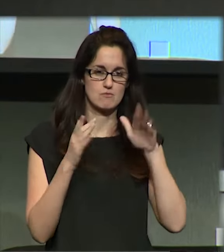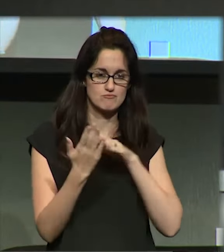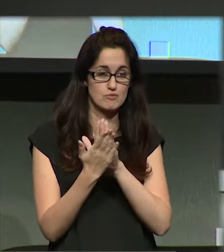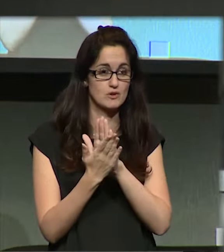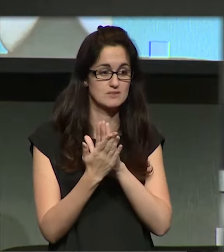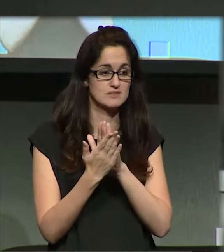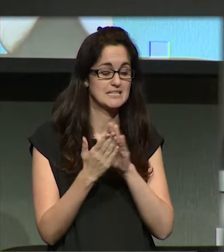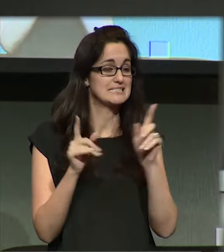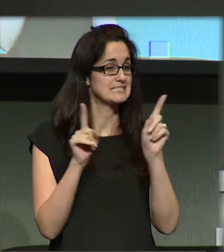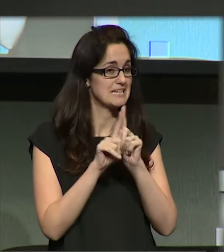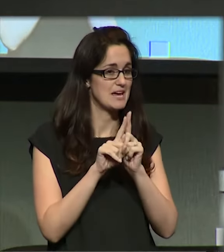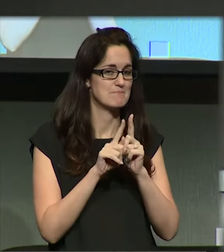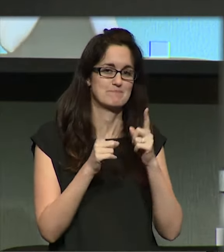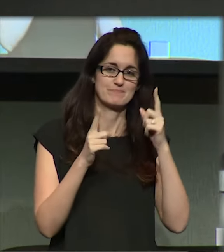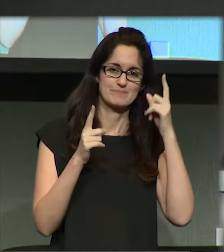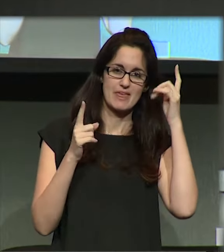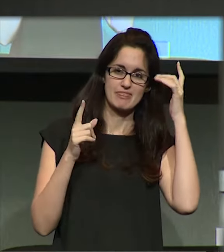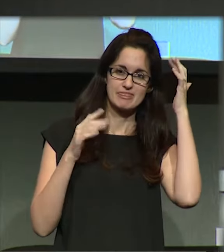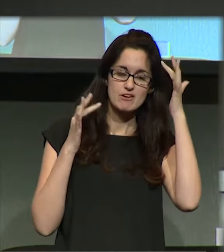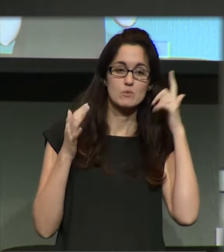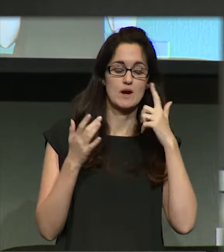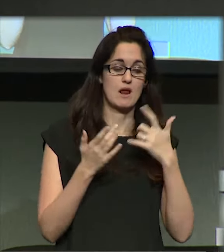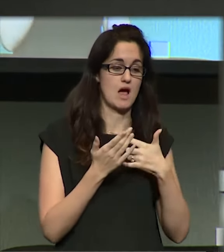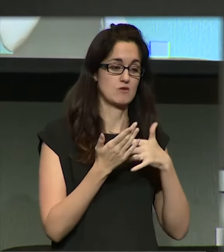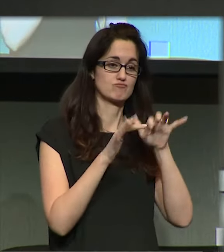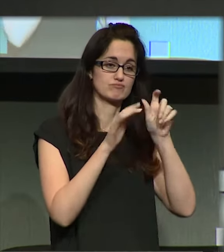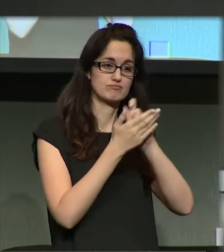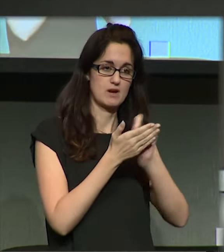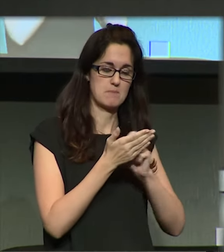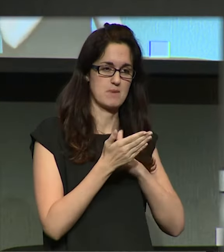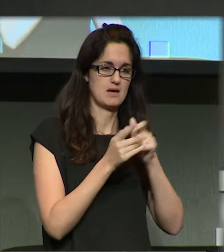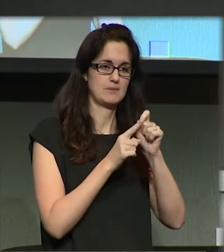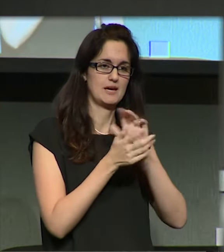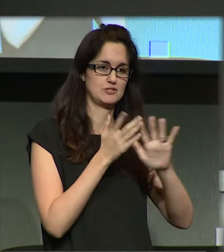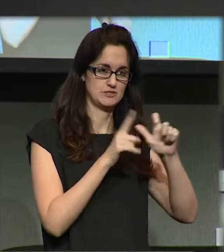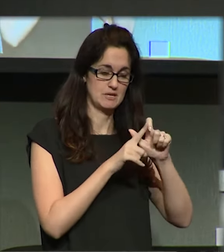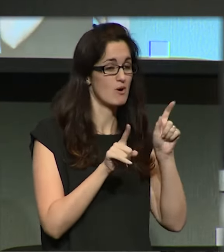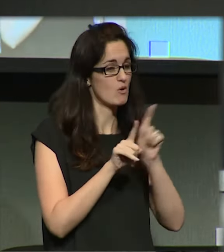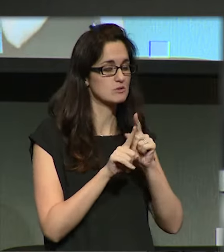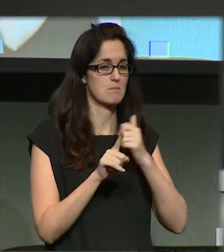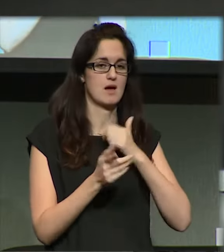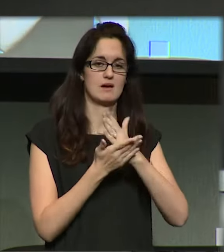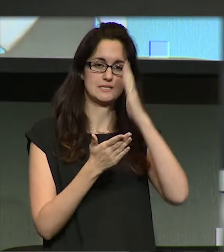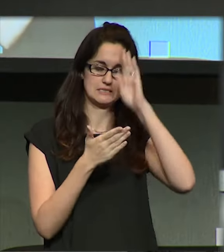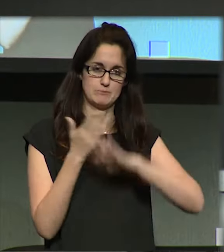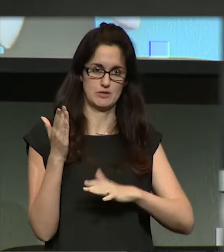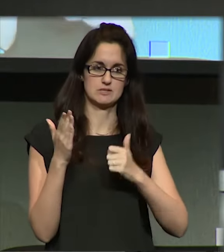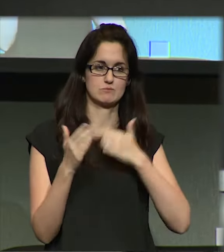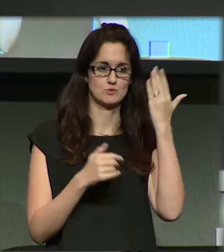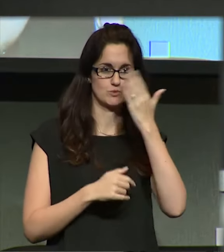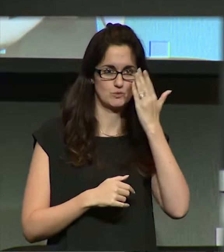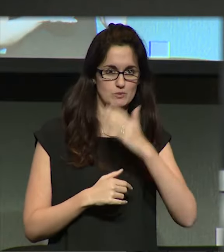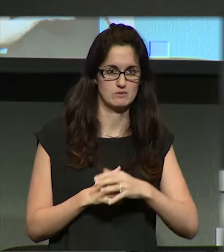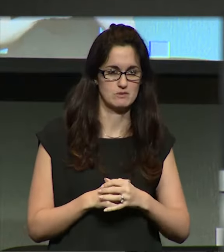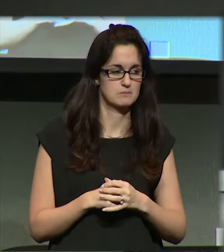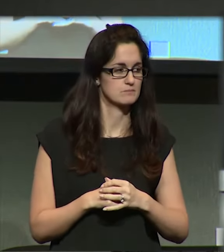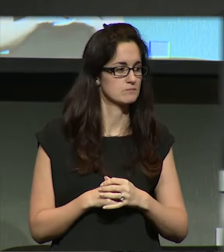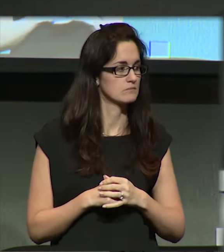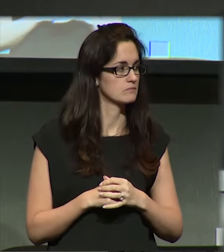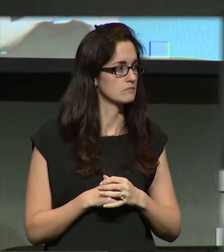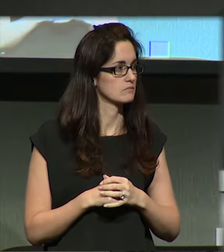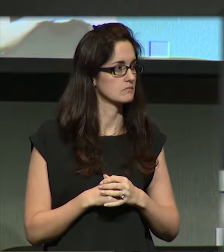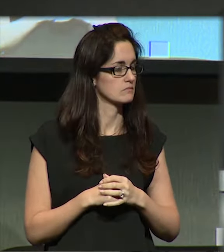using when I was writing my PhD. But it's also based on practice and things that I've done. So we did take school attendance from